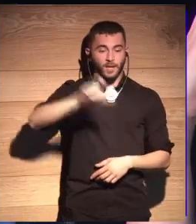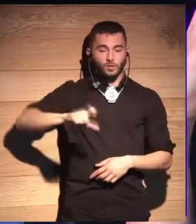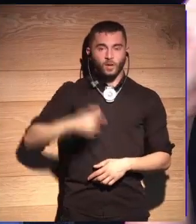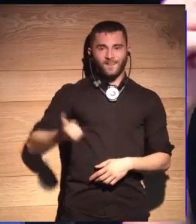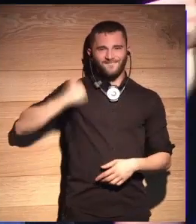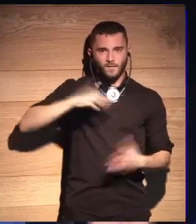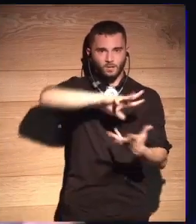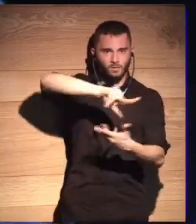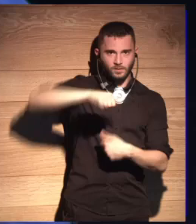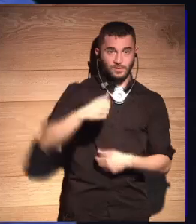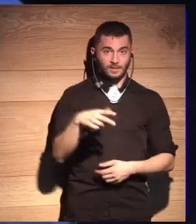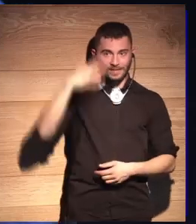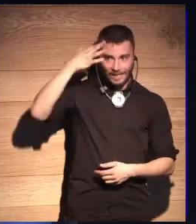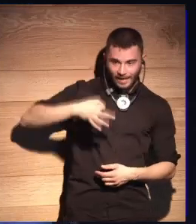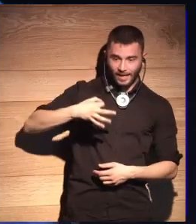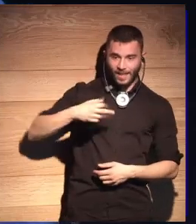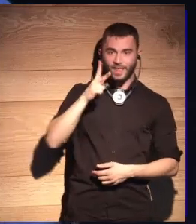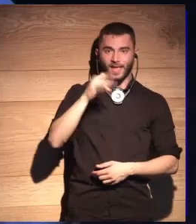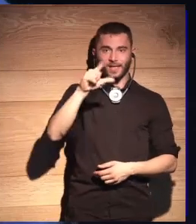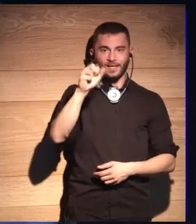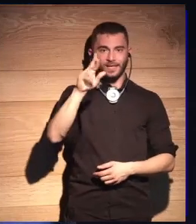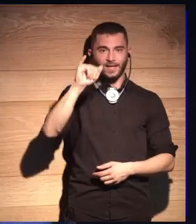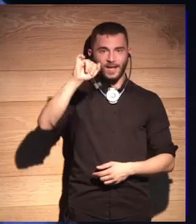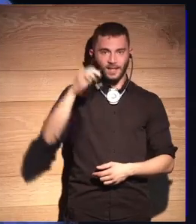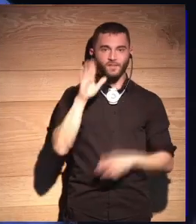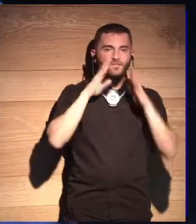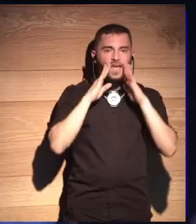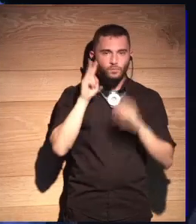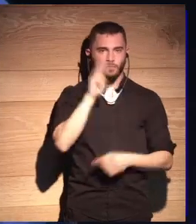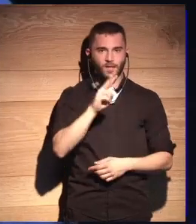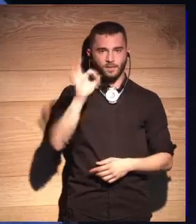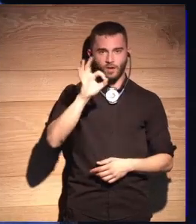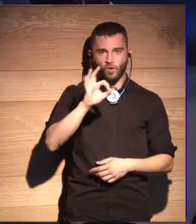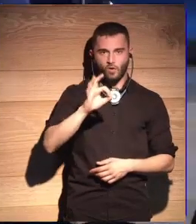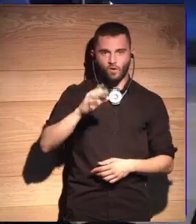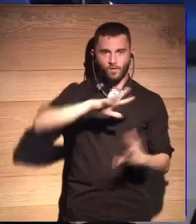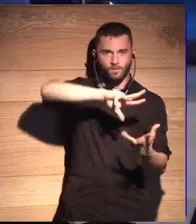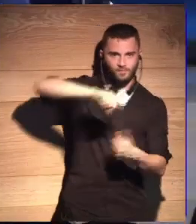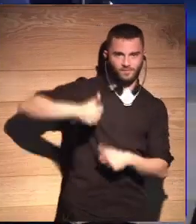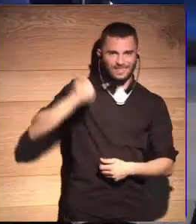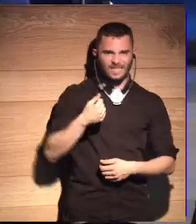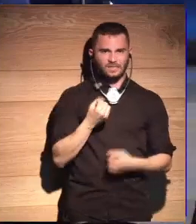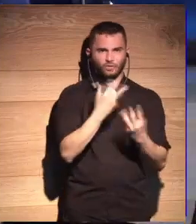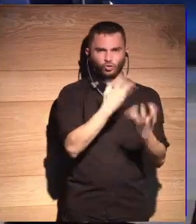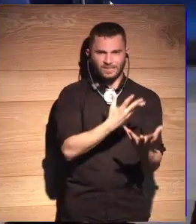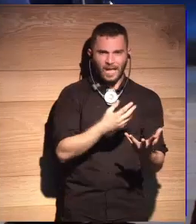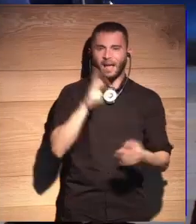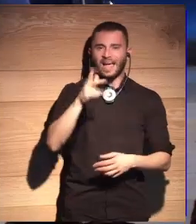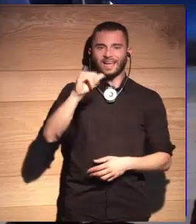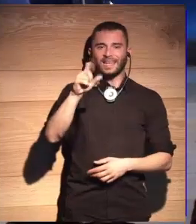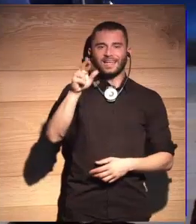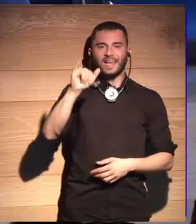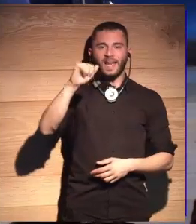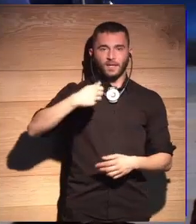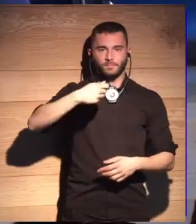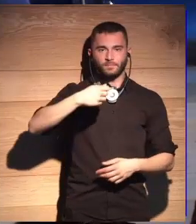just that they saw this on Facebook. It was also being discussed in Fox News. It was also being discussed. There was Breitbart as crucial. Frighteningly, there were